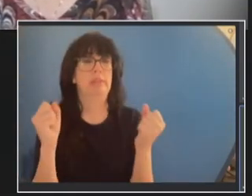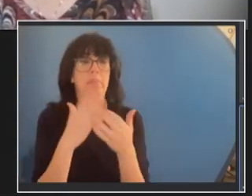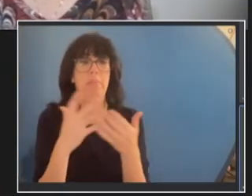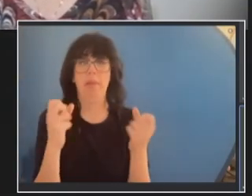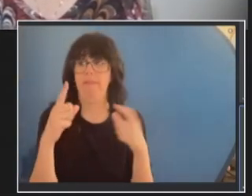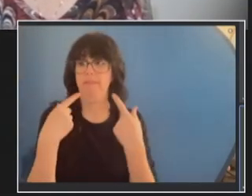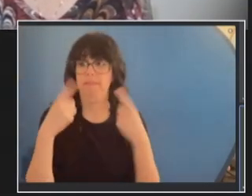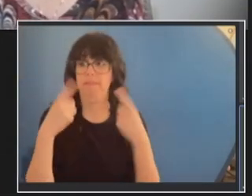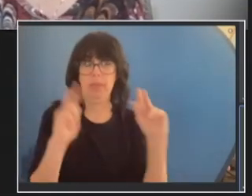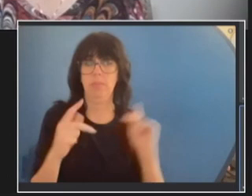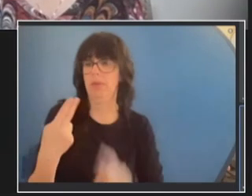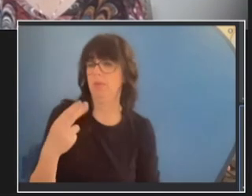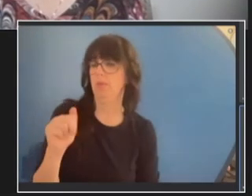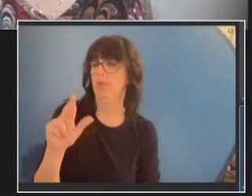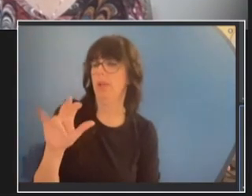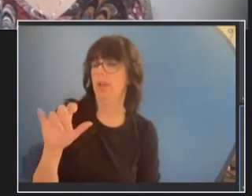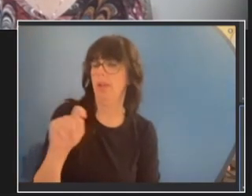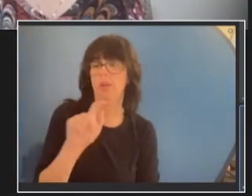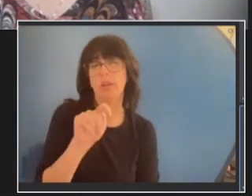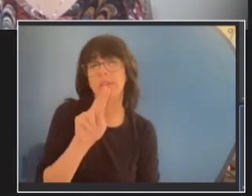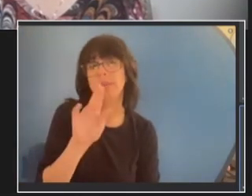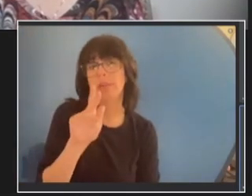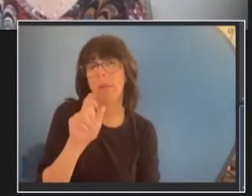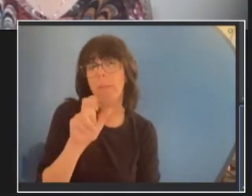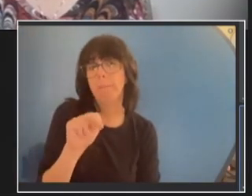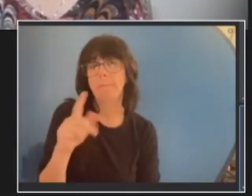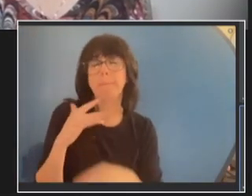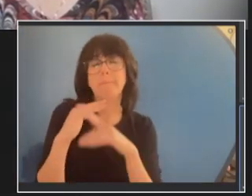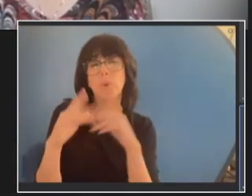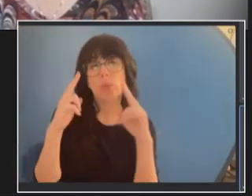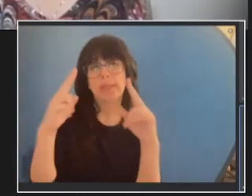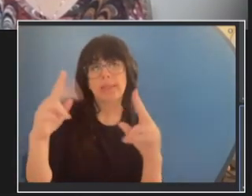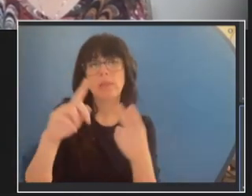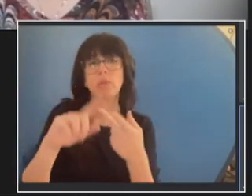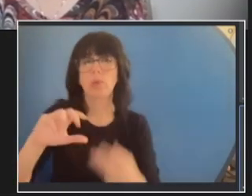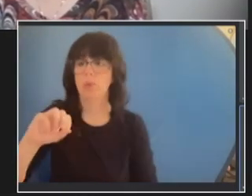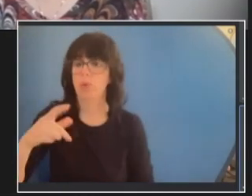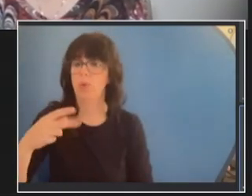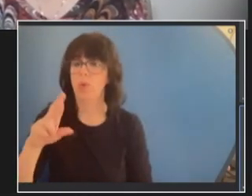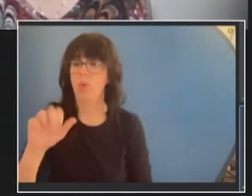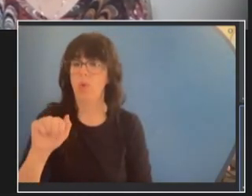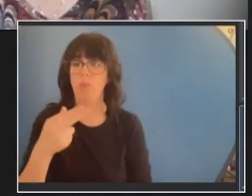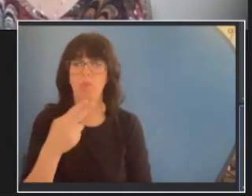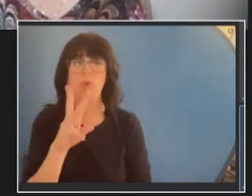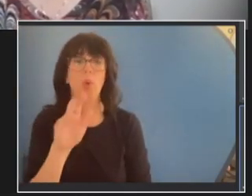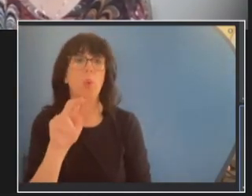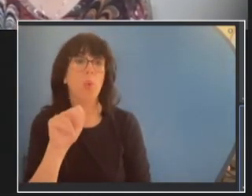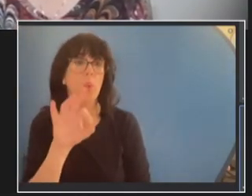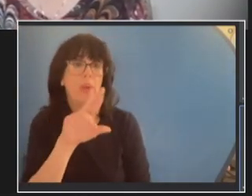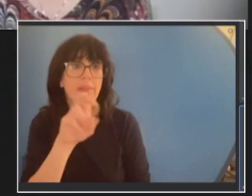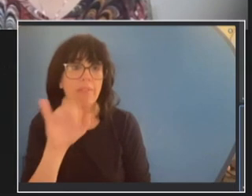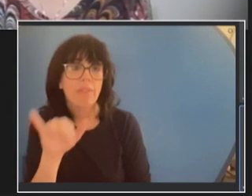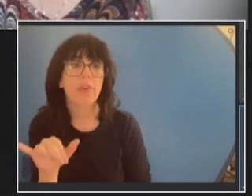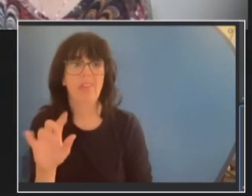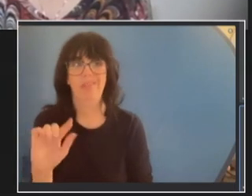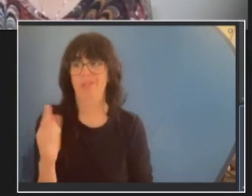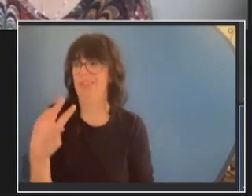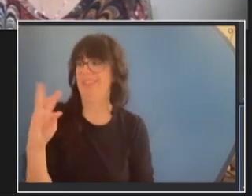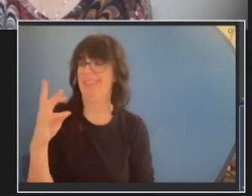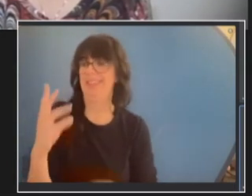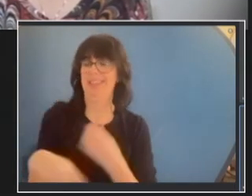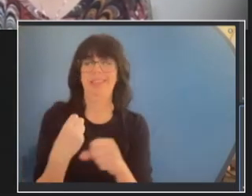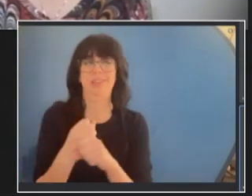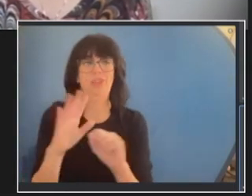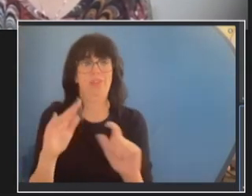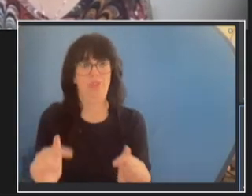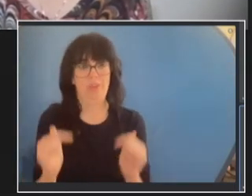early heroes. I've written about Oprah Winfrey, at least the first 6 years of her life in the partial